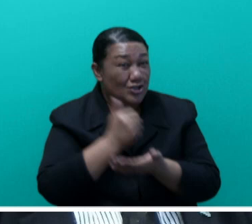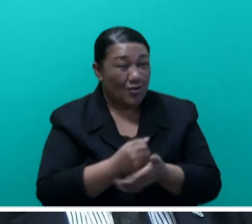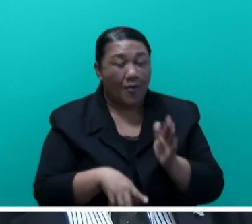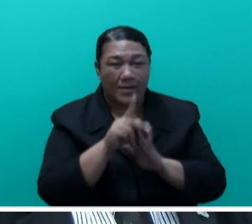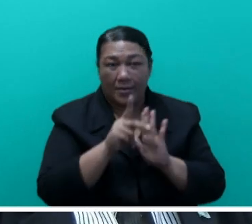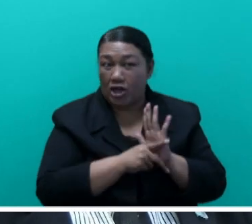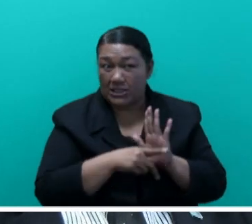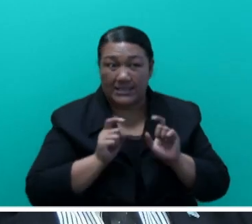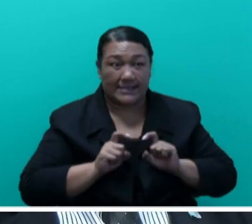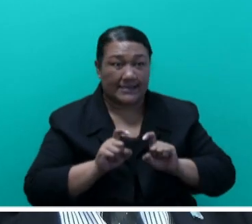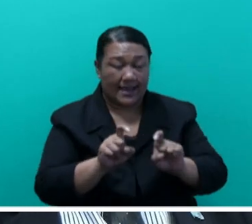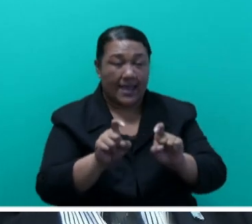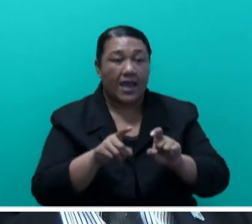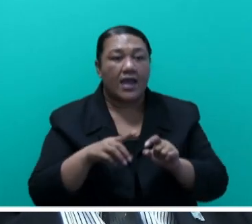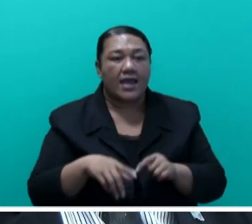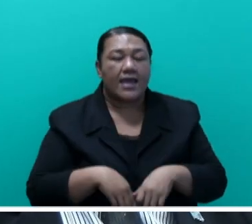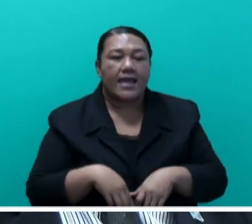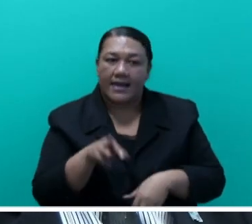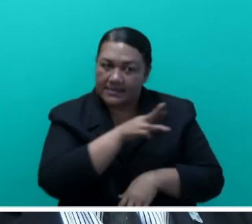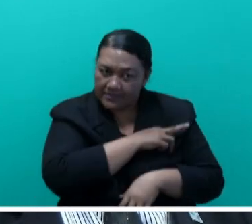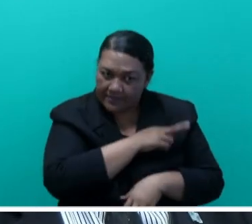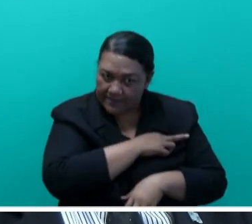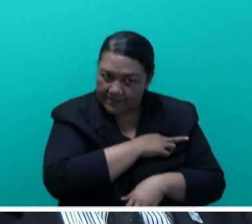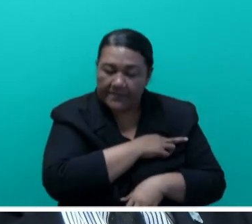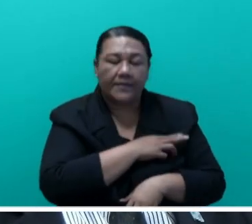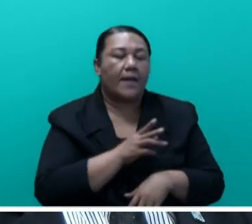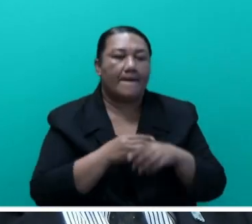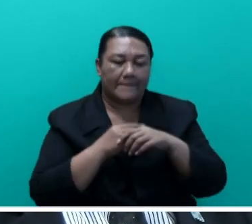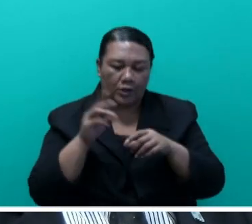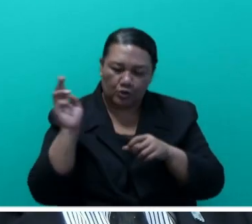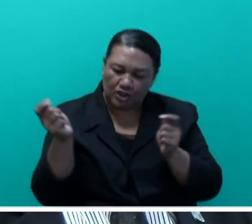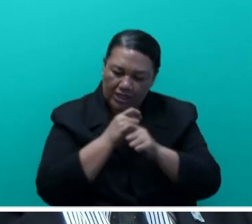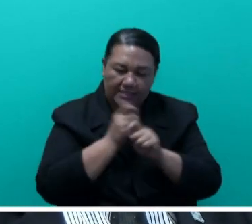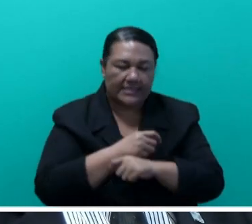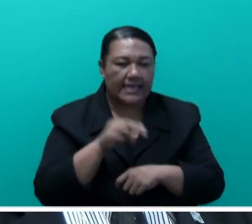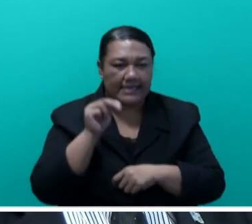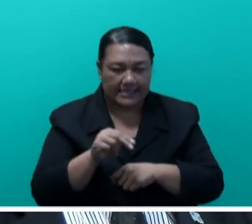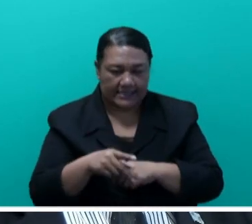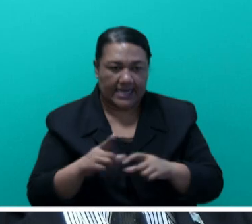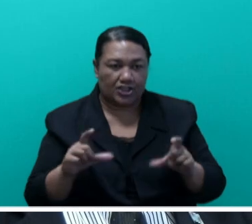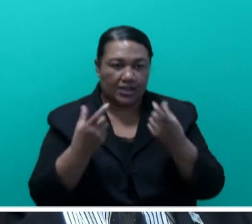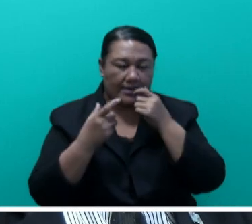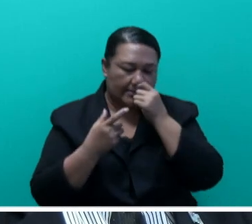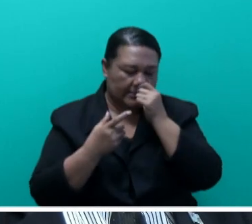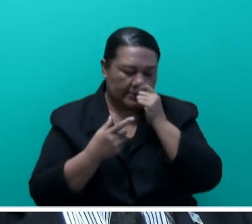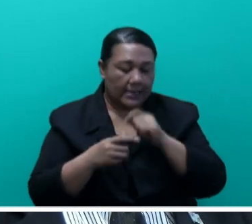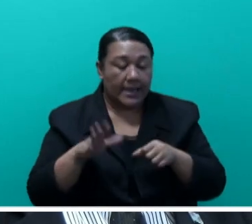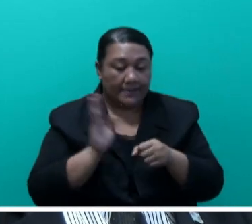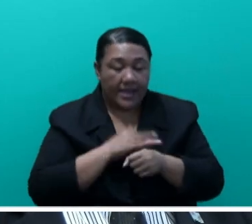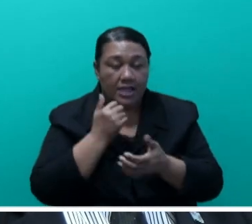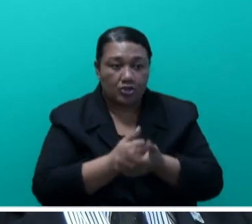policy remains responsive to changing needs and challenges, and that we are always